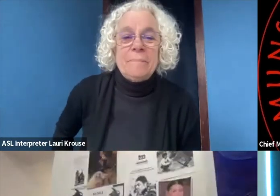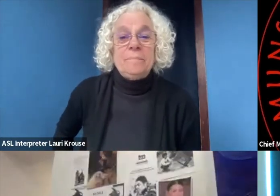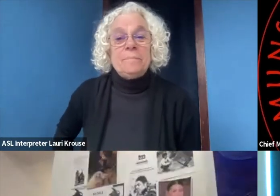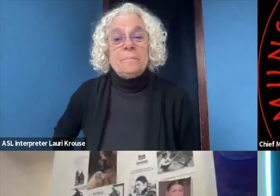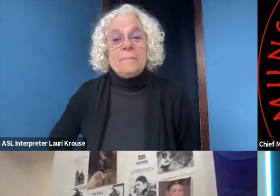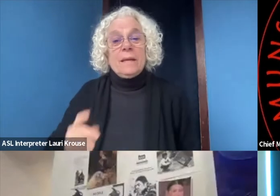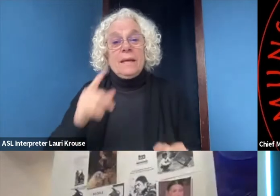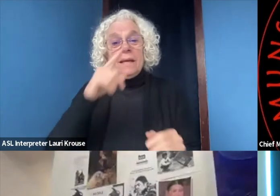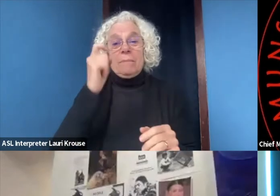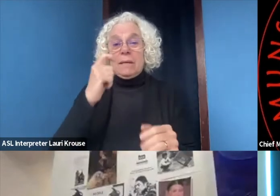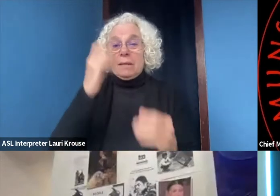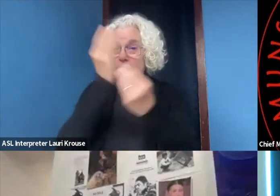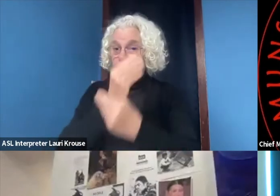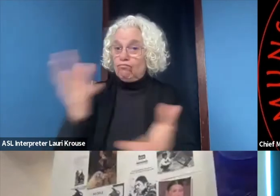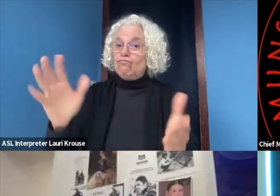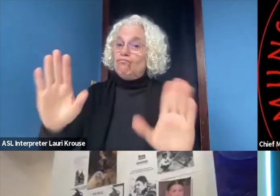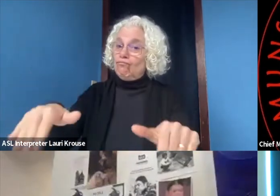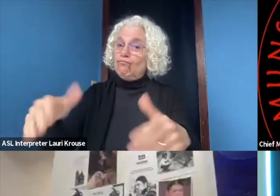in doing so,